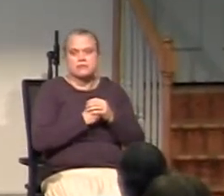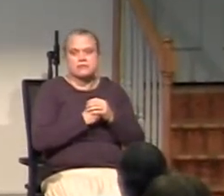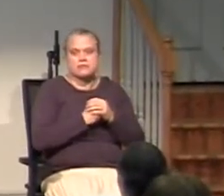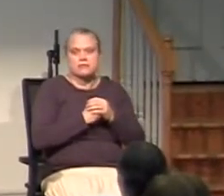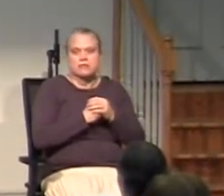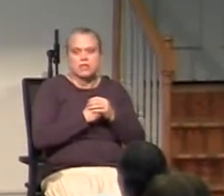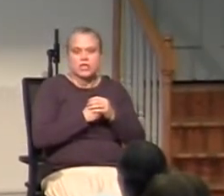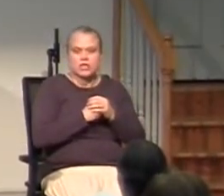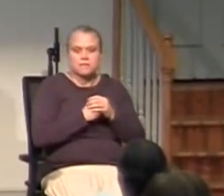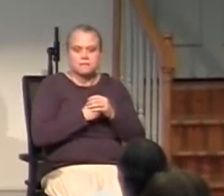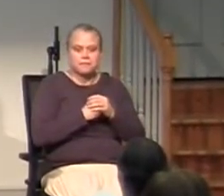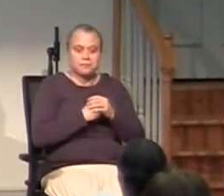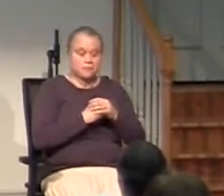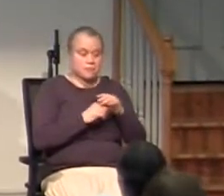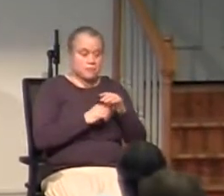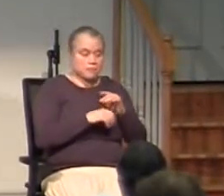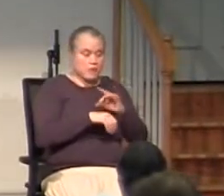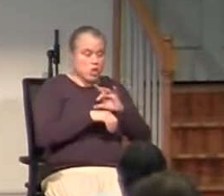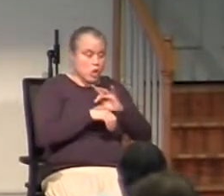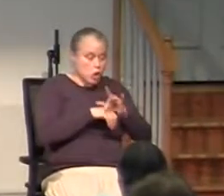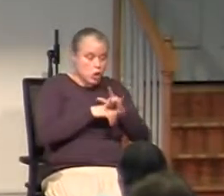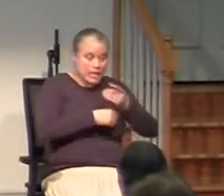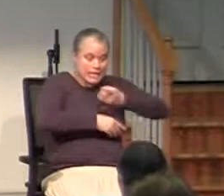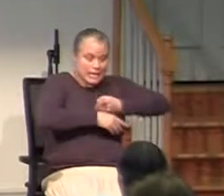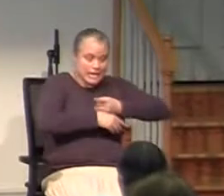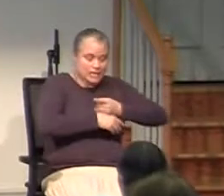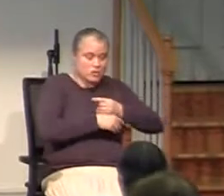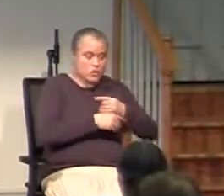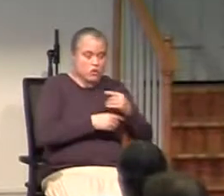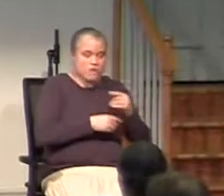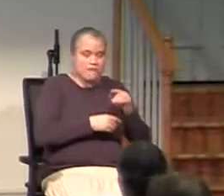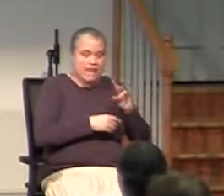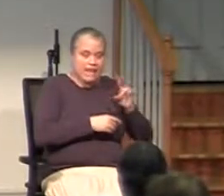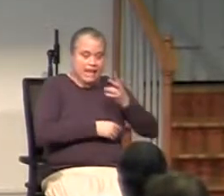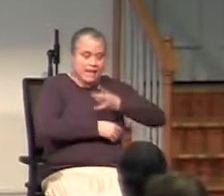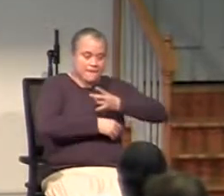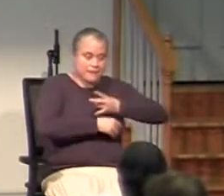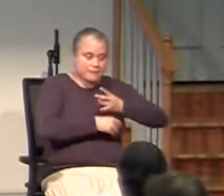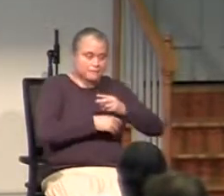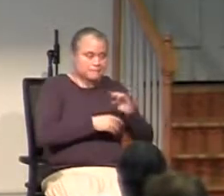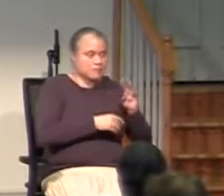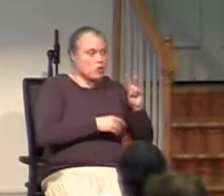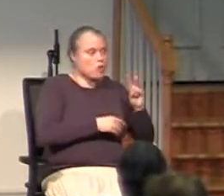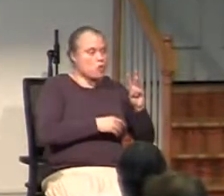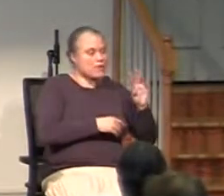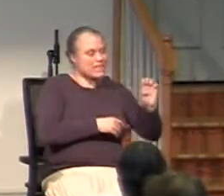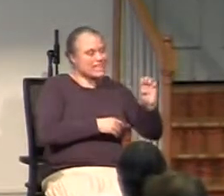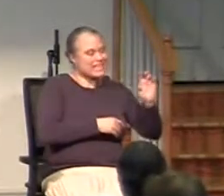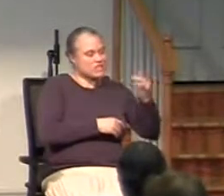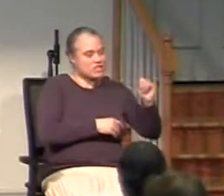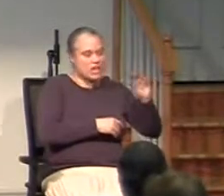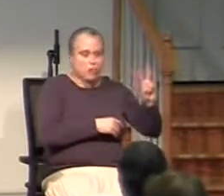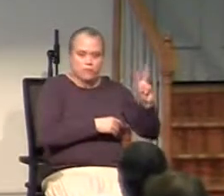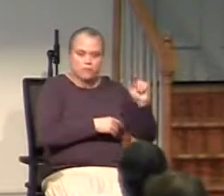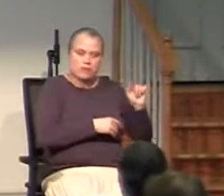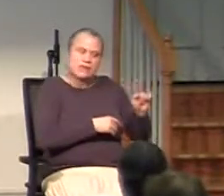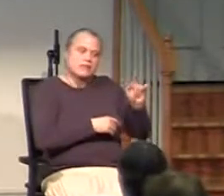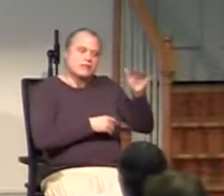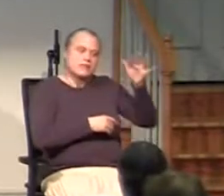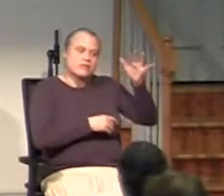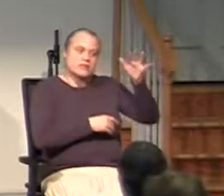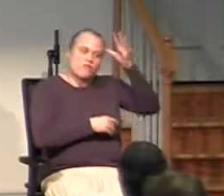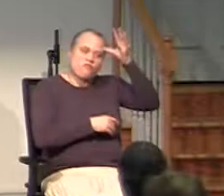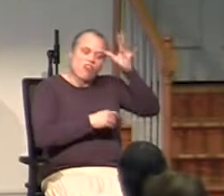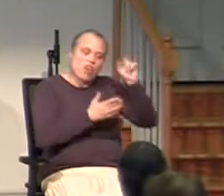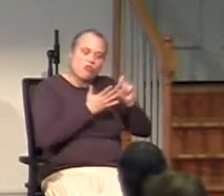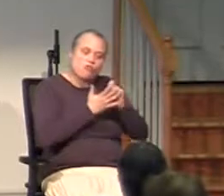the early days of Adventism, E.J. Wagner's father wrote a book on the atonement, and he tried to prove from